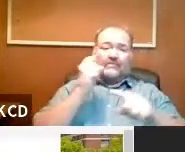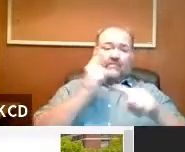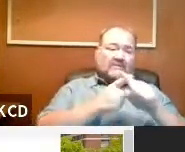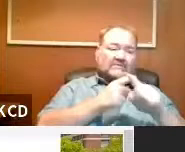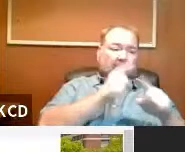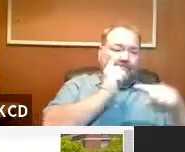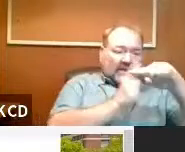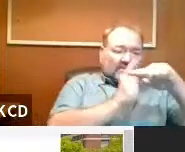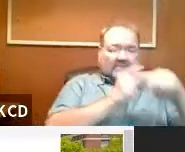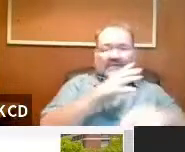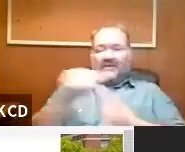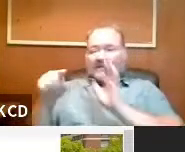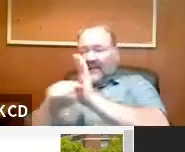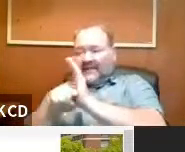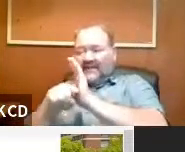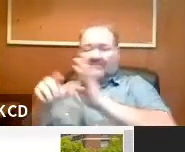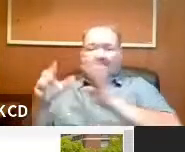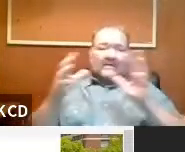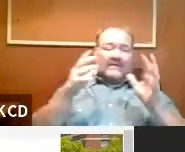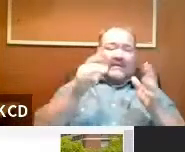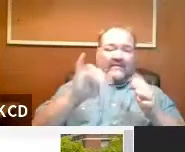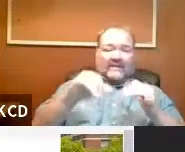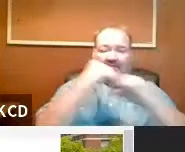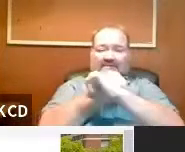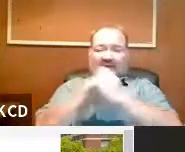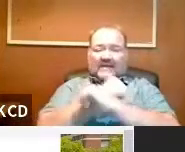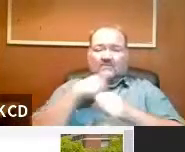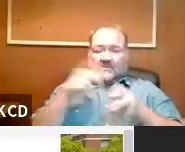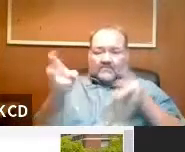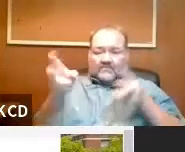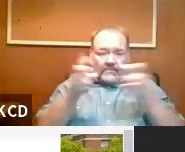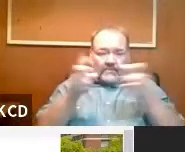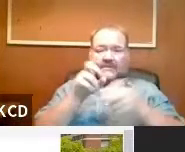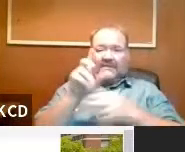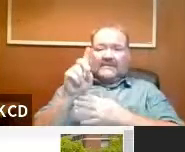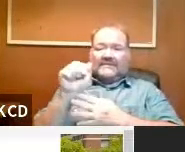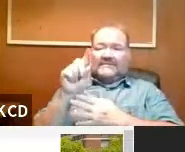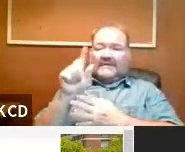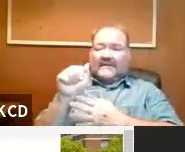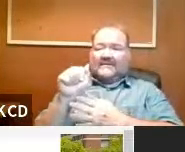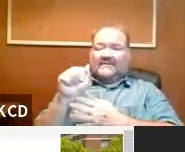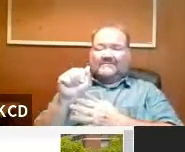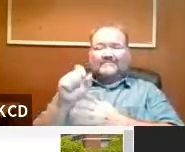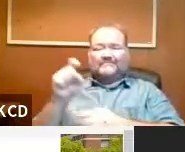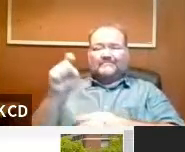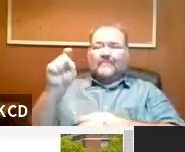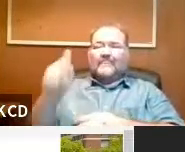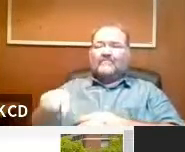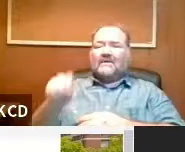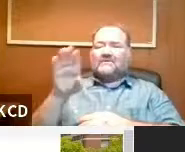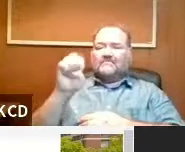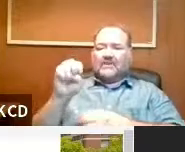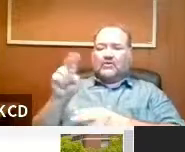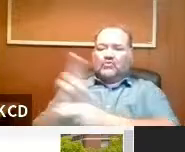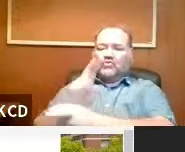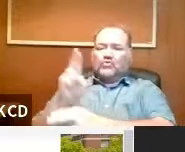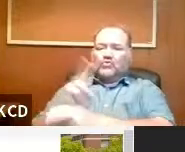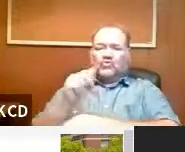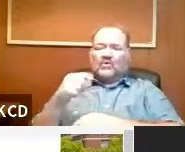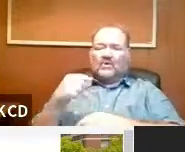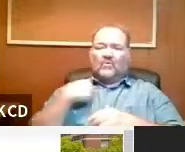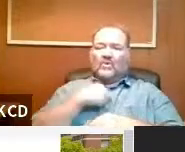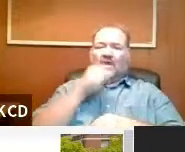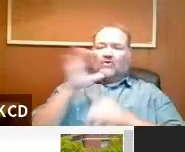and you're looking at everything, the SAS code that we use to pull our data has to be used. We're not